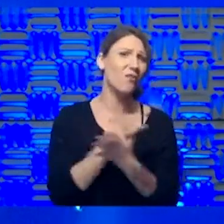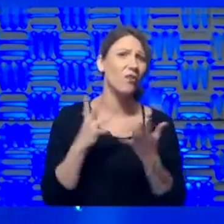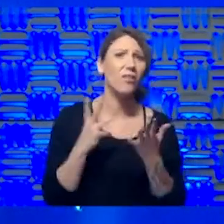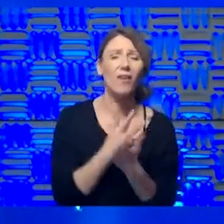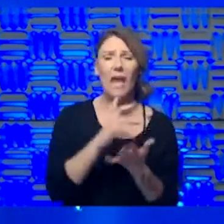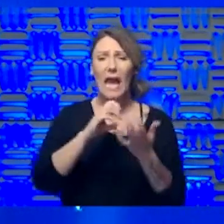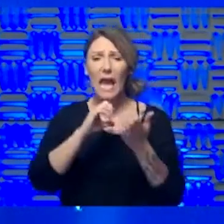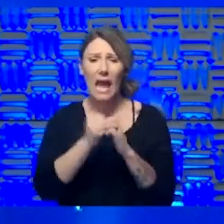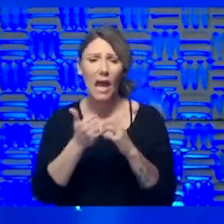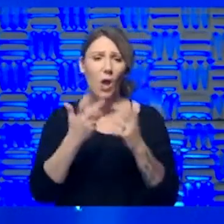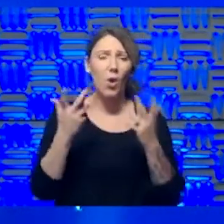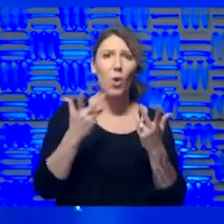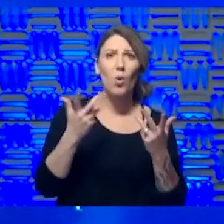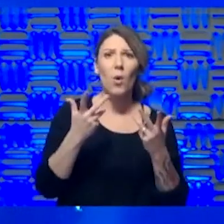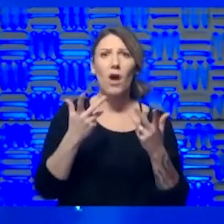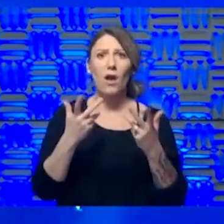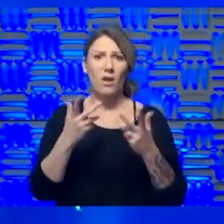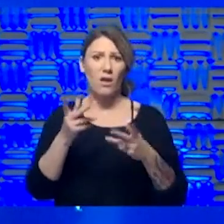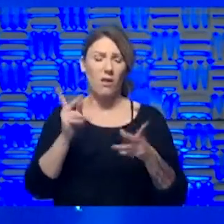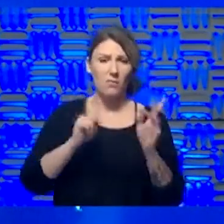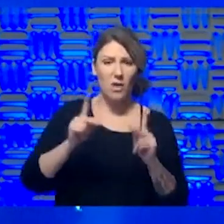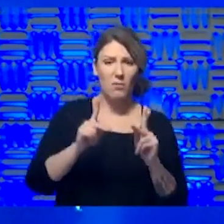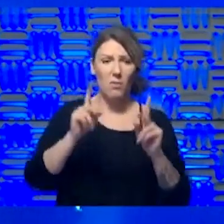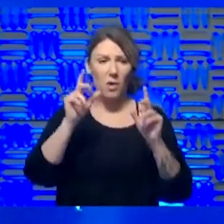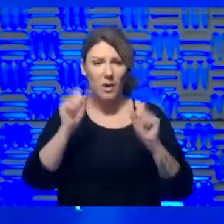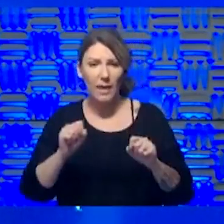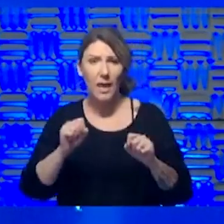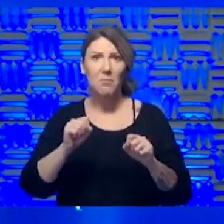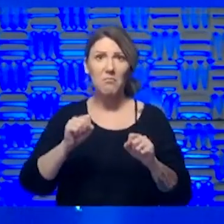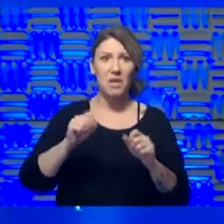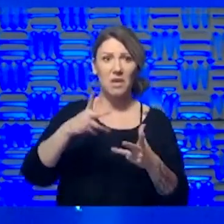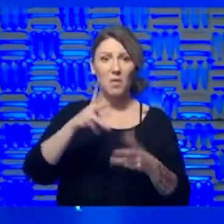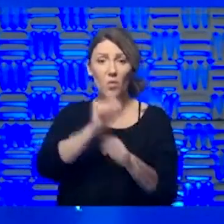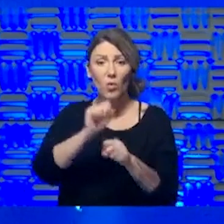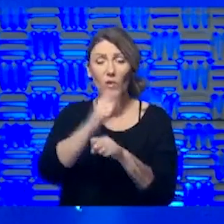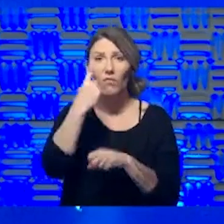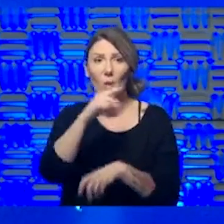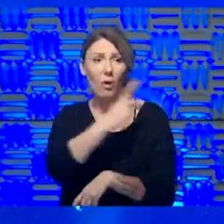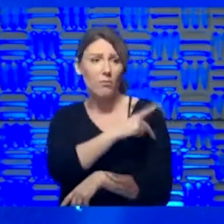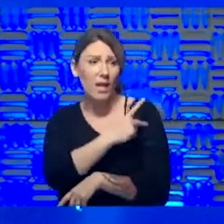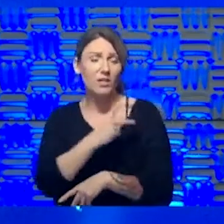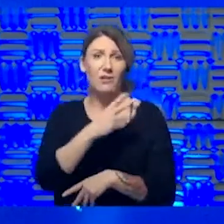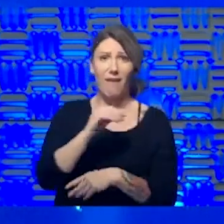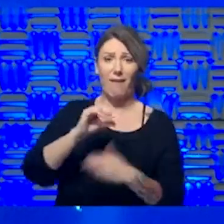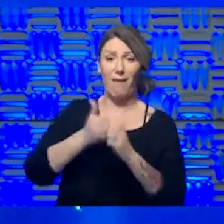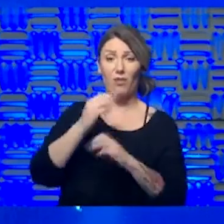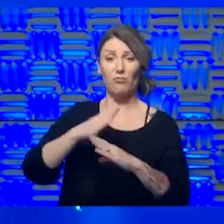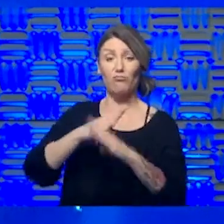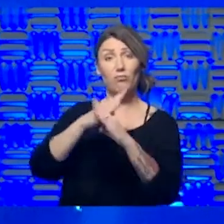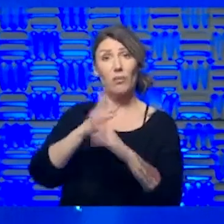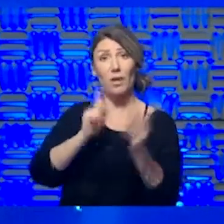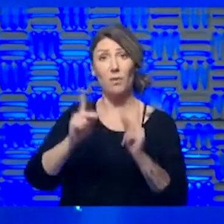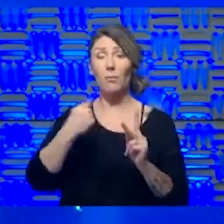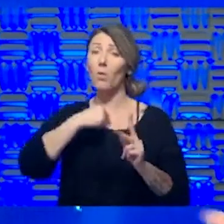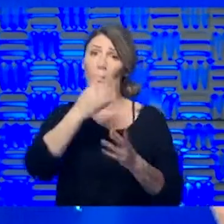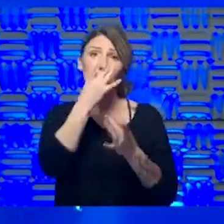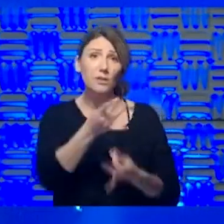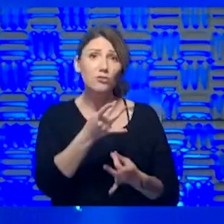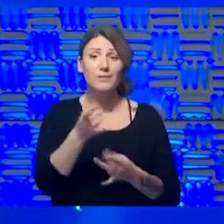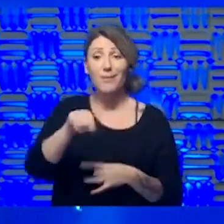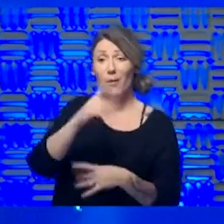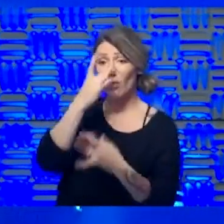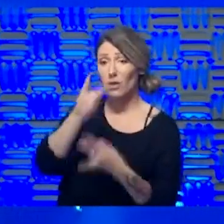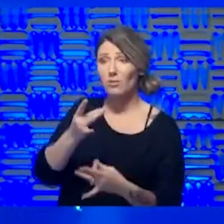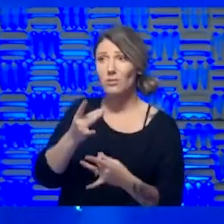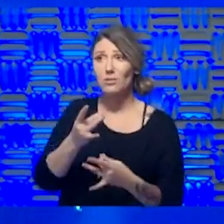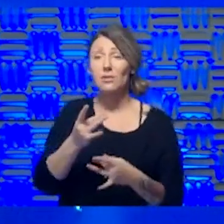about what workforce can go in front of patients who have COVID-19 and how do you protect folks. So I know they're interested in doing it. We're interested in doing it, and as I said,